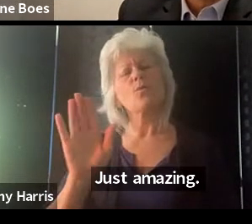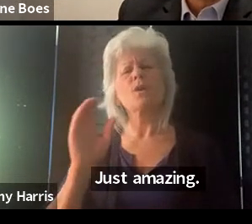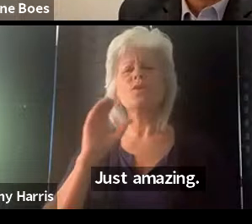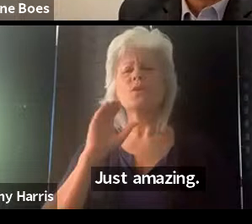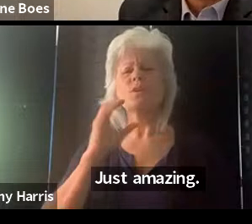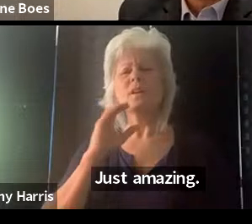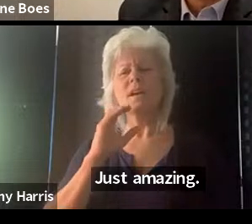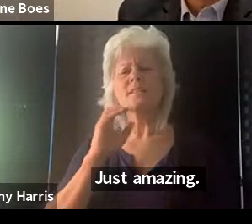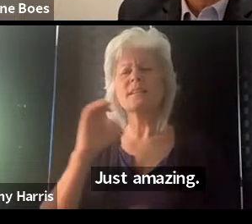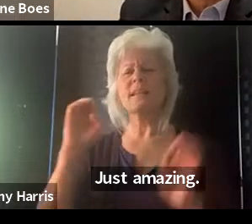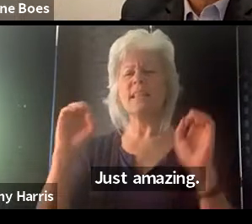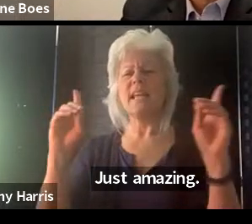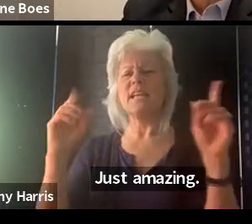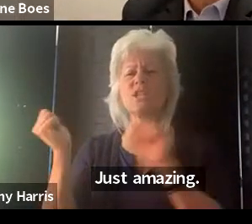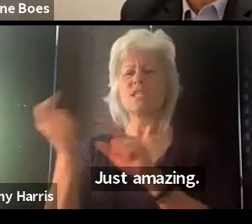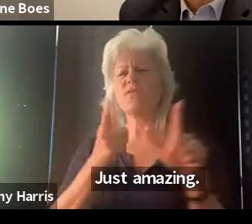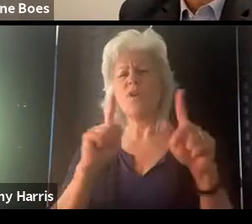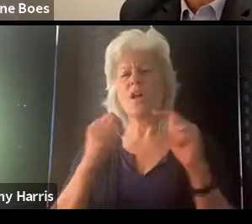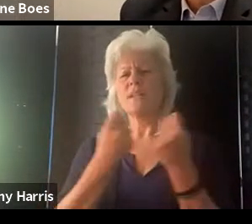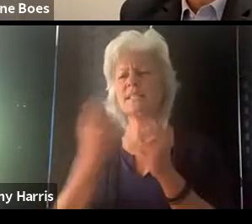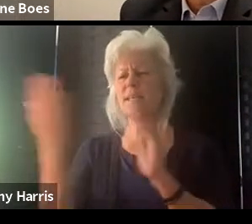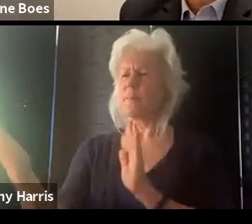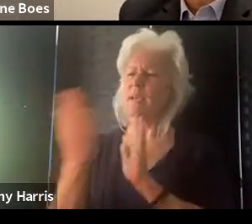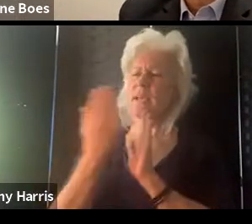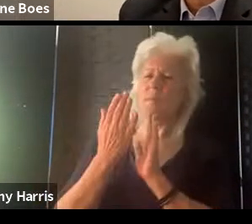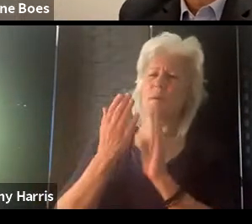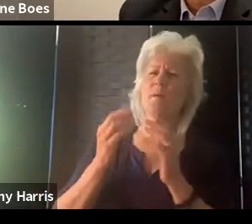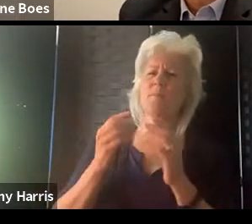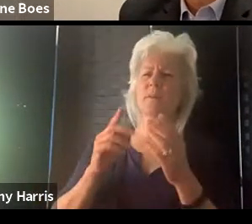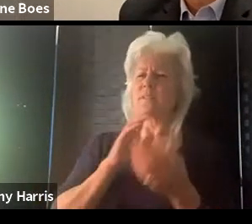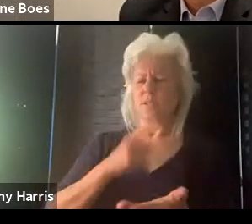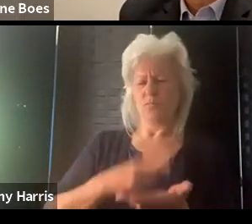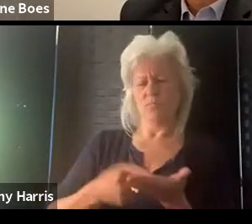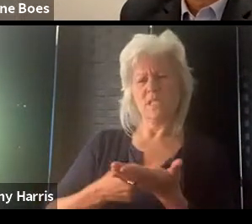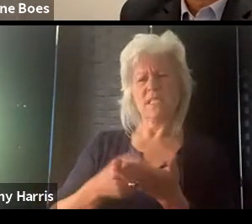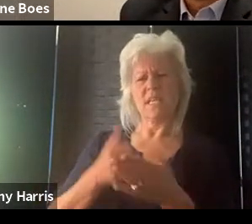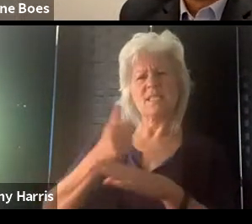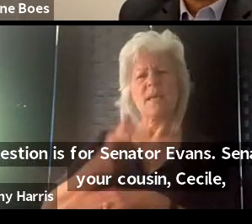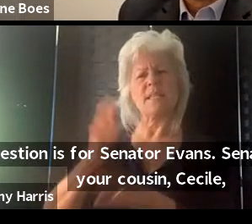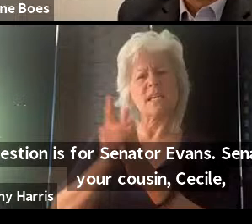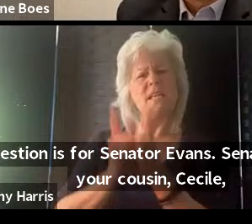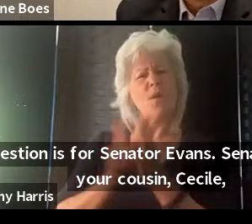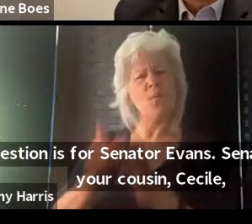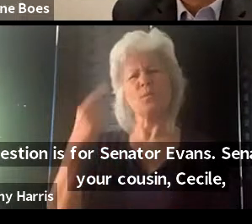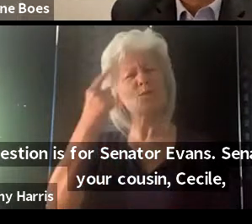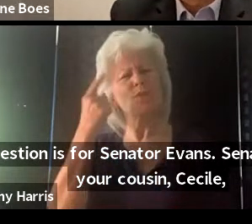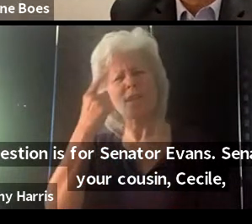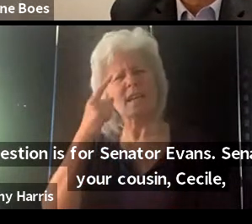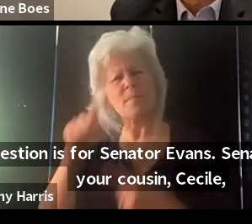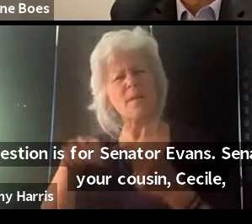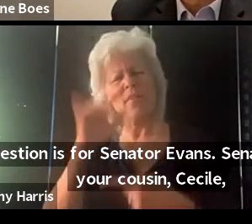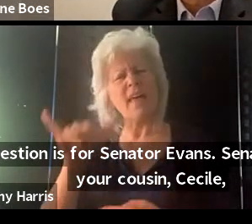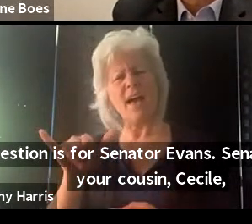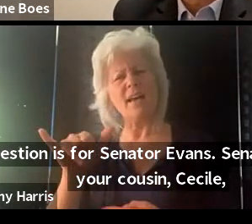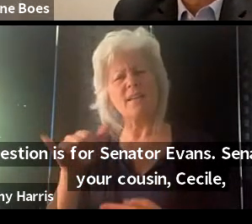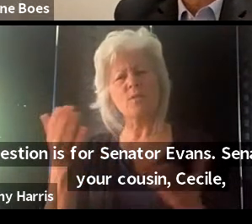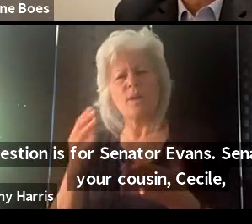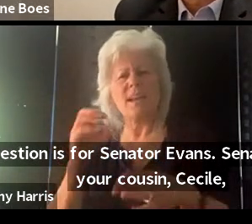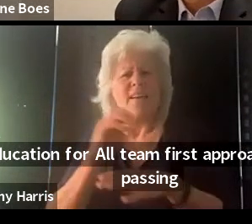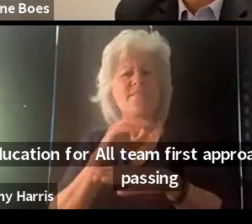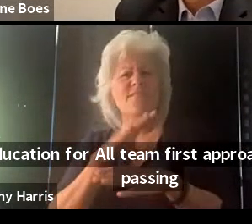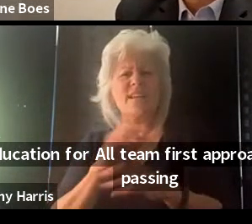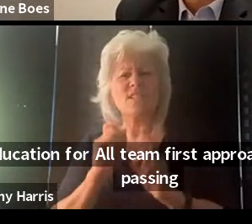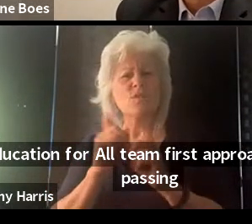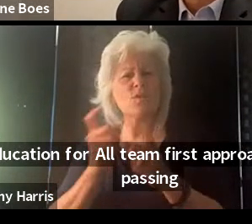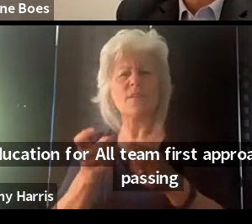All team first approached you about passing a law, what were your thoughts? What kind of advice did you give them? And what do